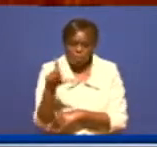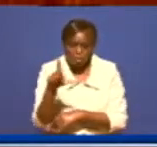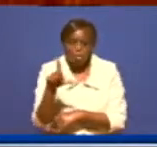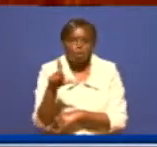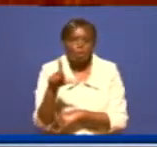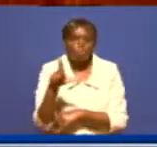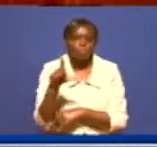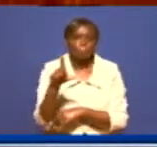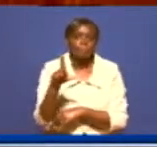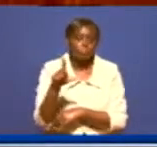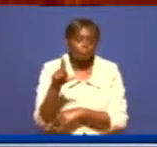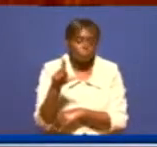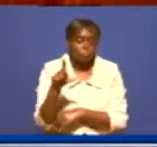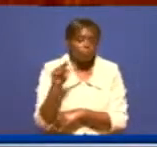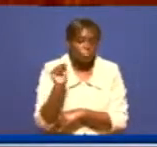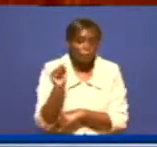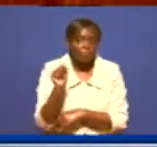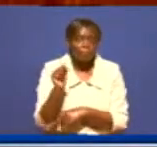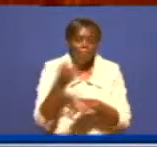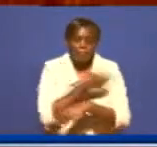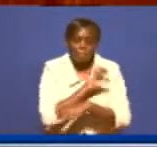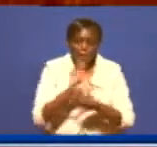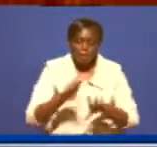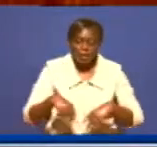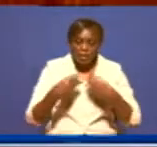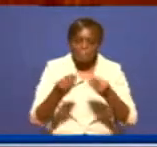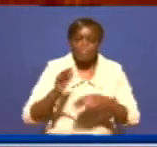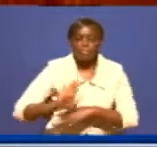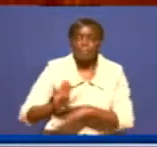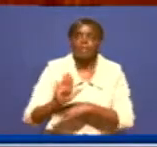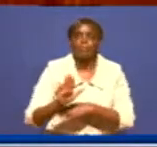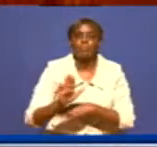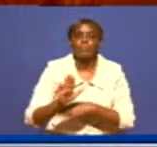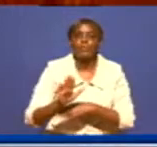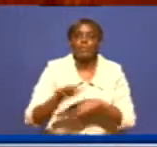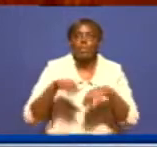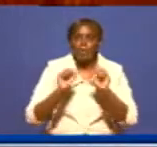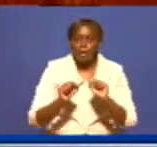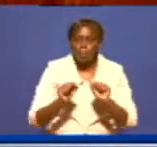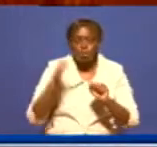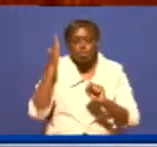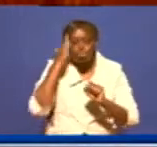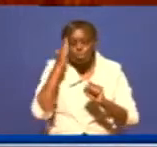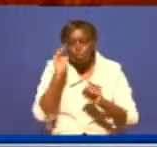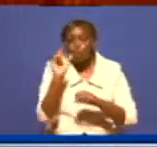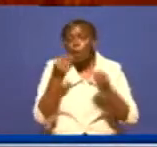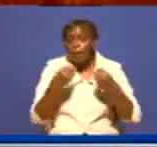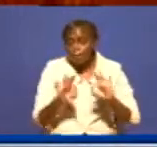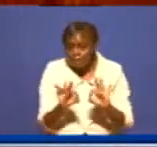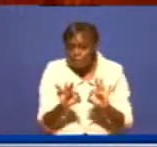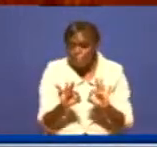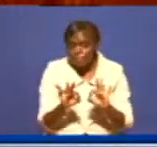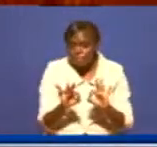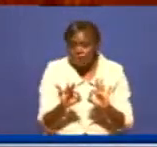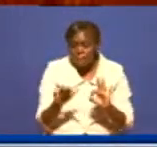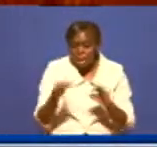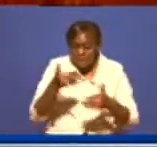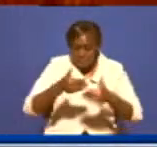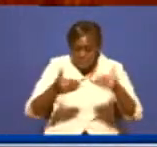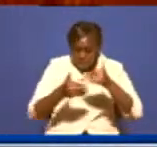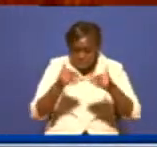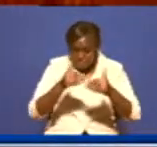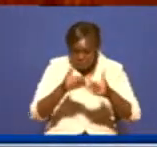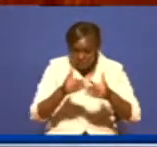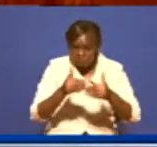them so much power, I think the powers that you should give them is the powers to be able to determine whether the premises or whether